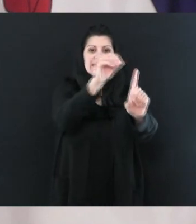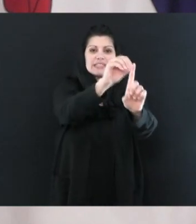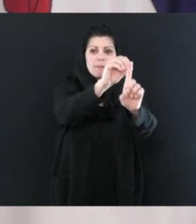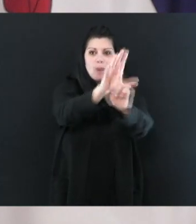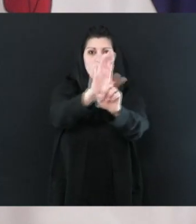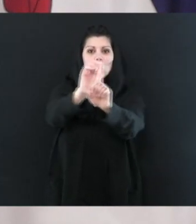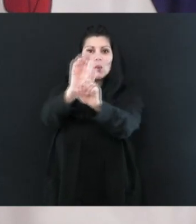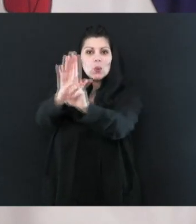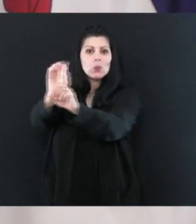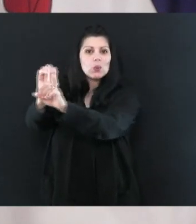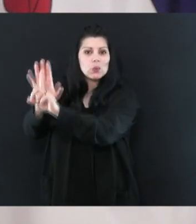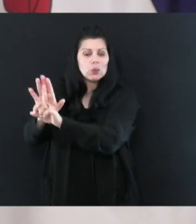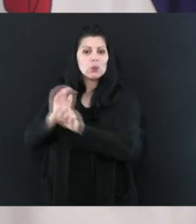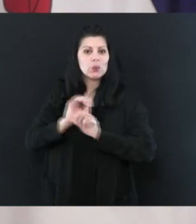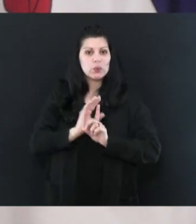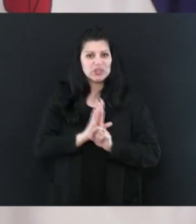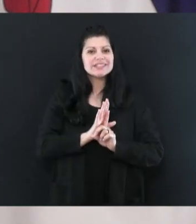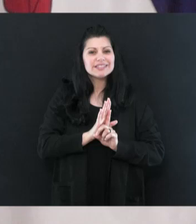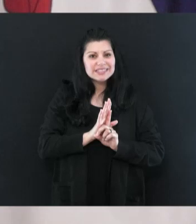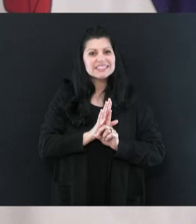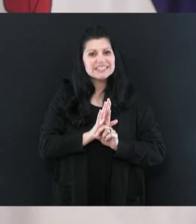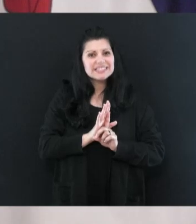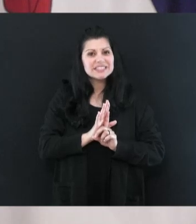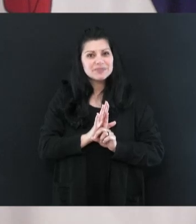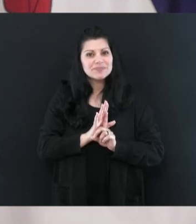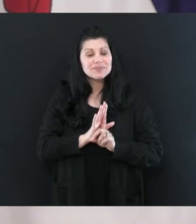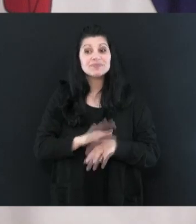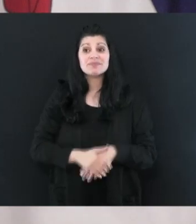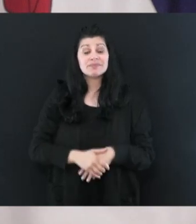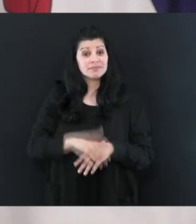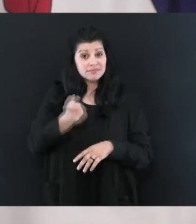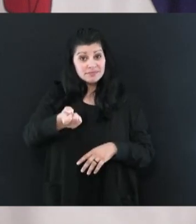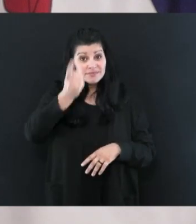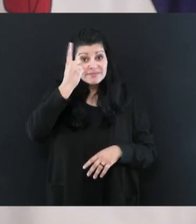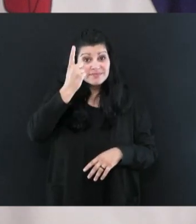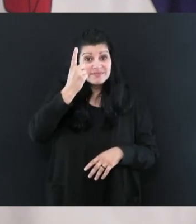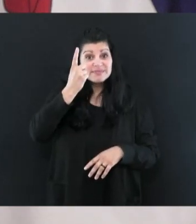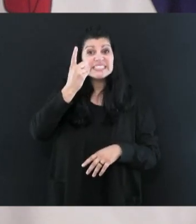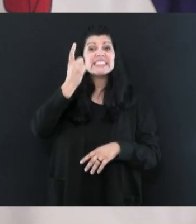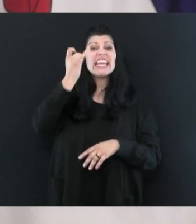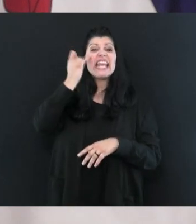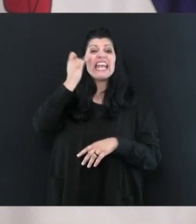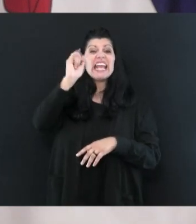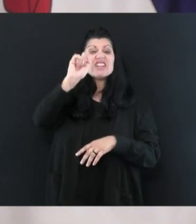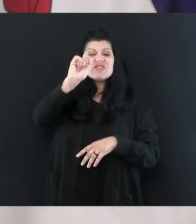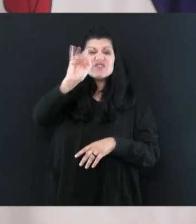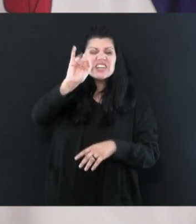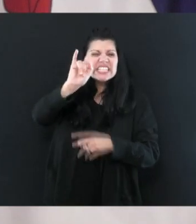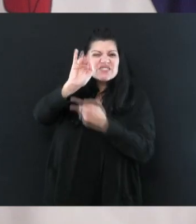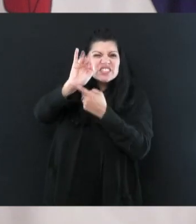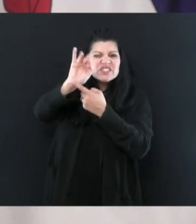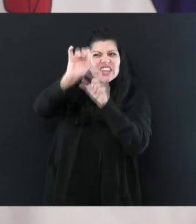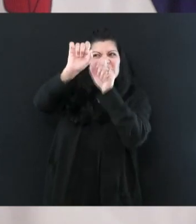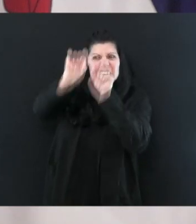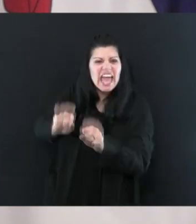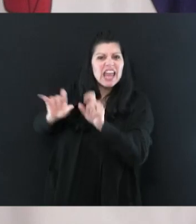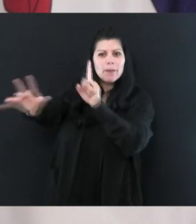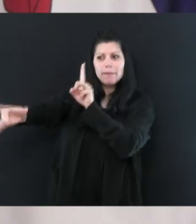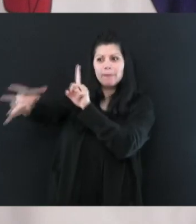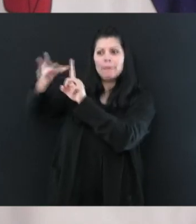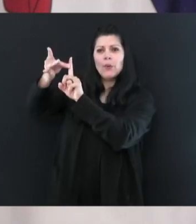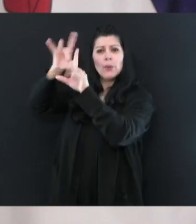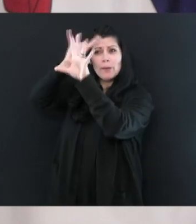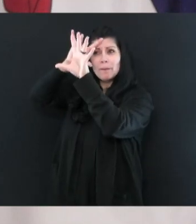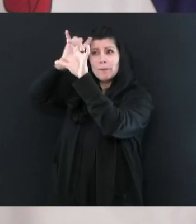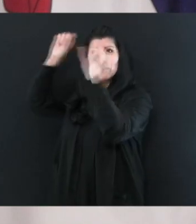the bottom line is, if it can invade the White House in the United States of America, it can